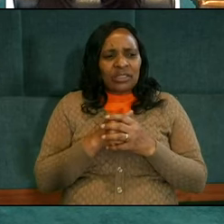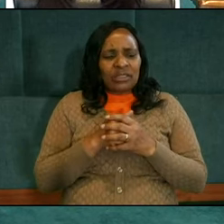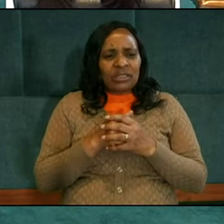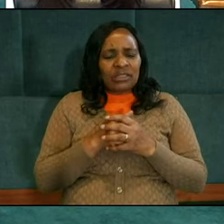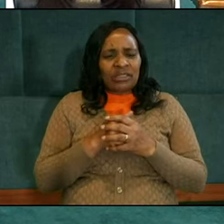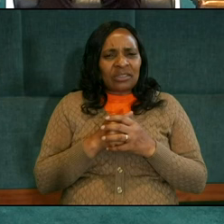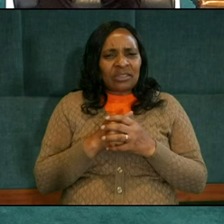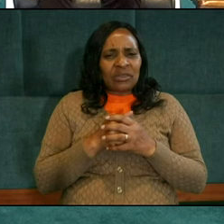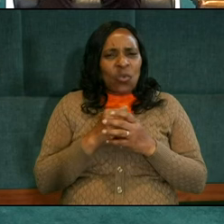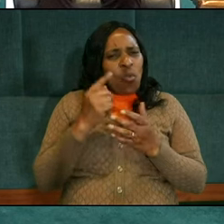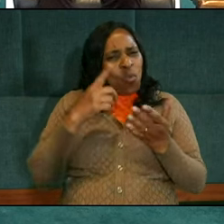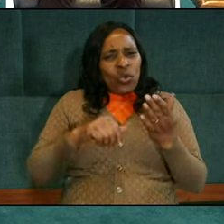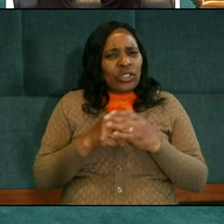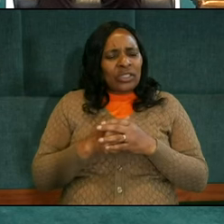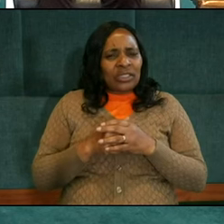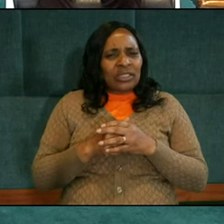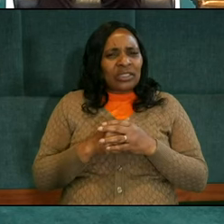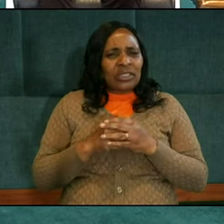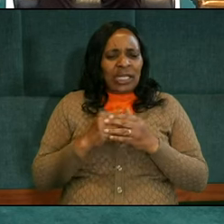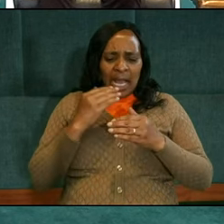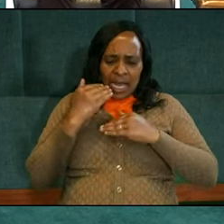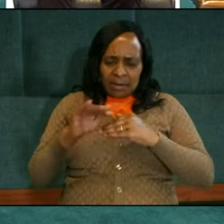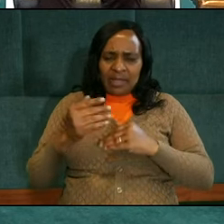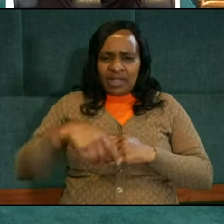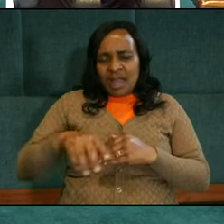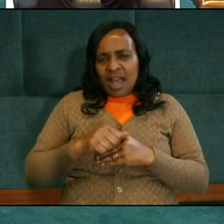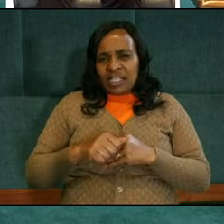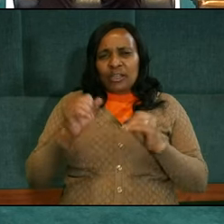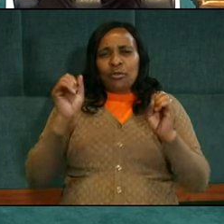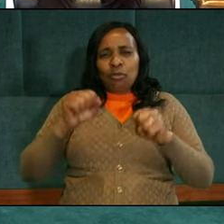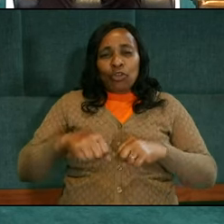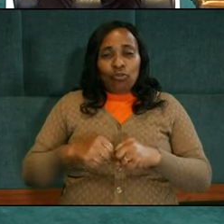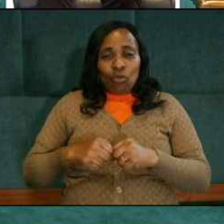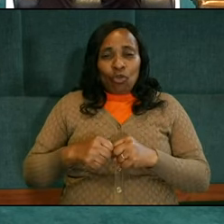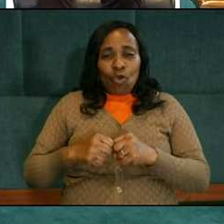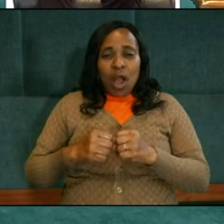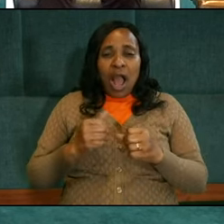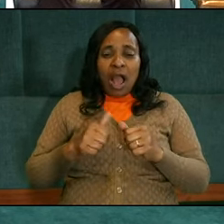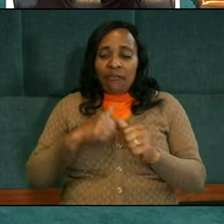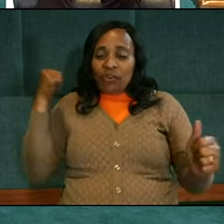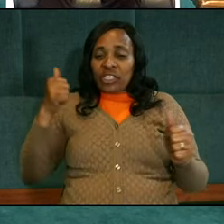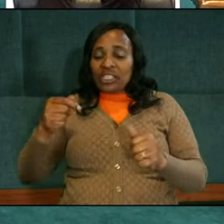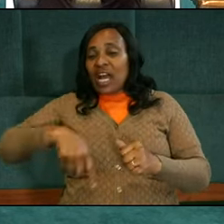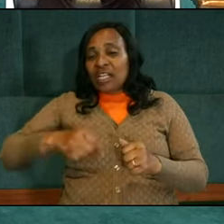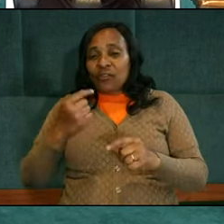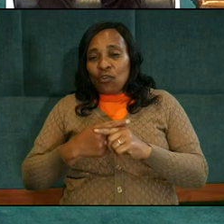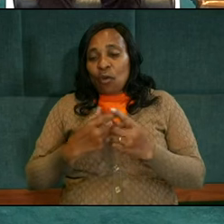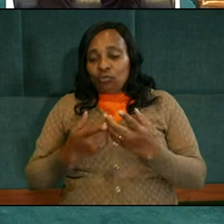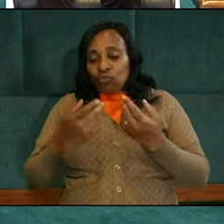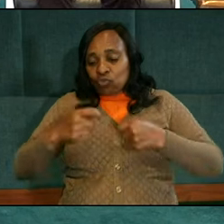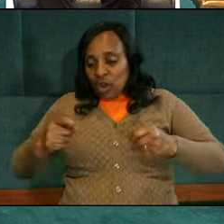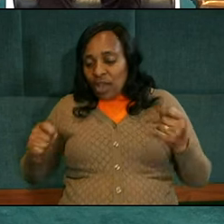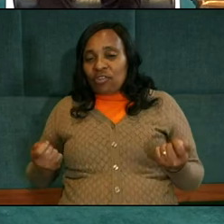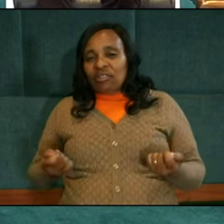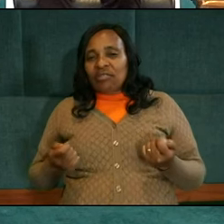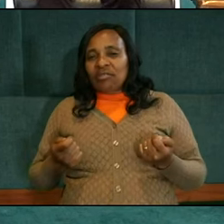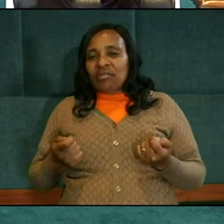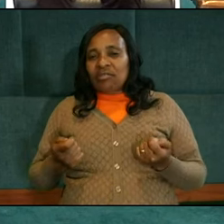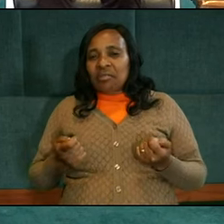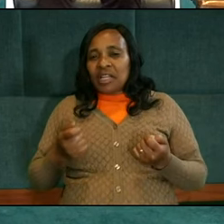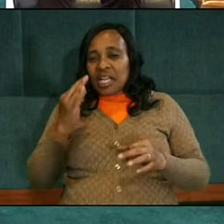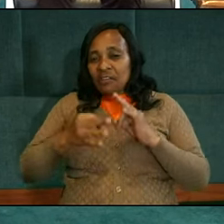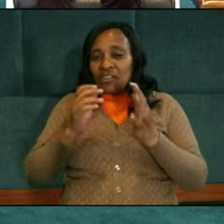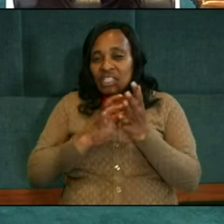what can limit us humans from getting tempted as well if Christ himself was tempted? Mm-hmm. Yes.